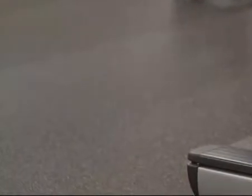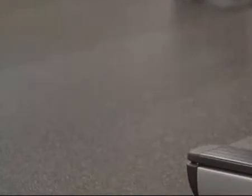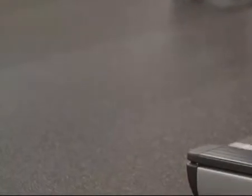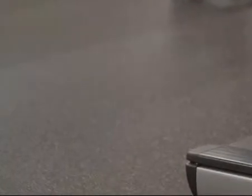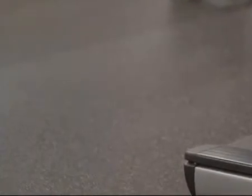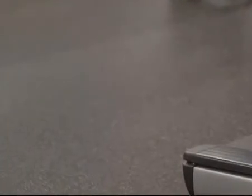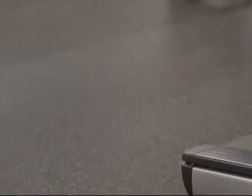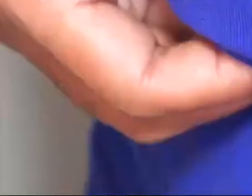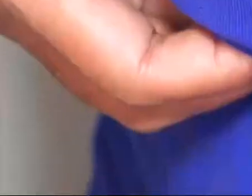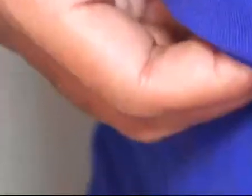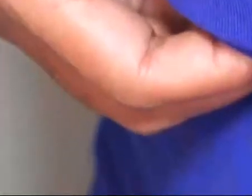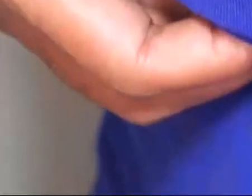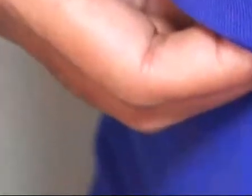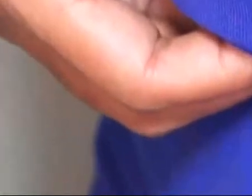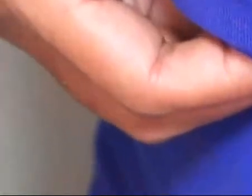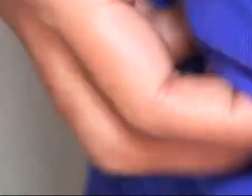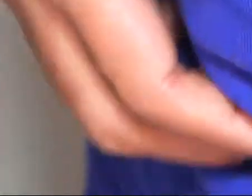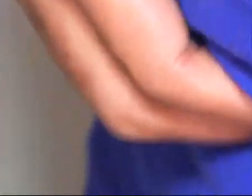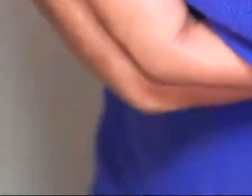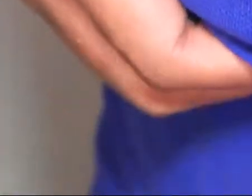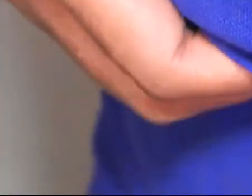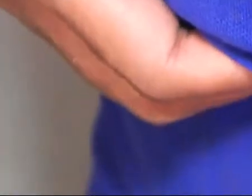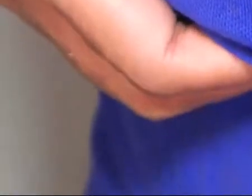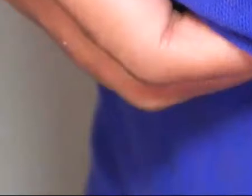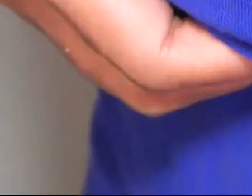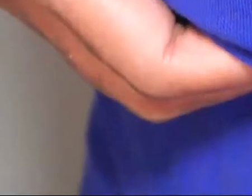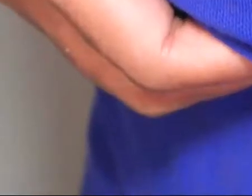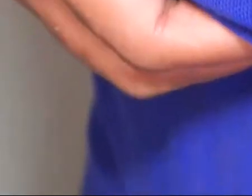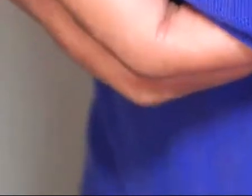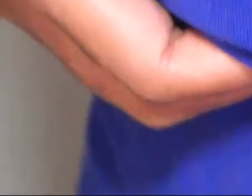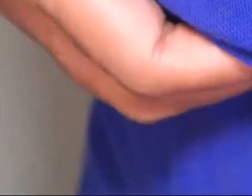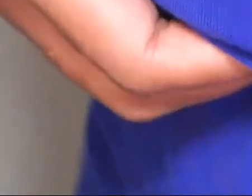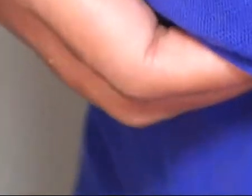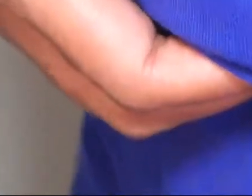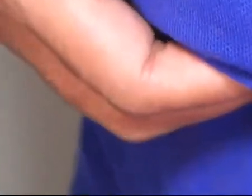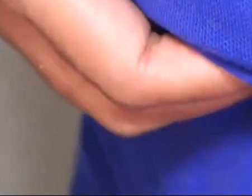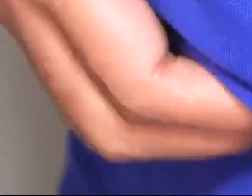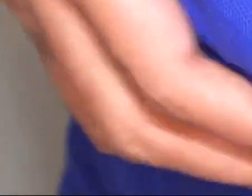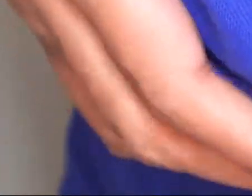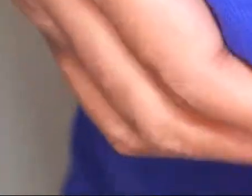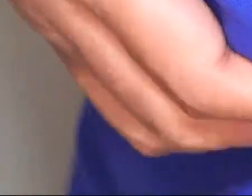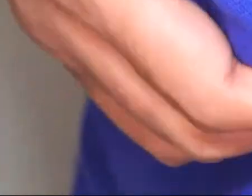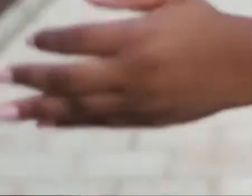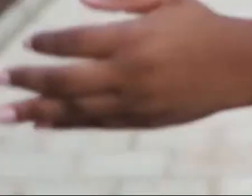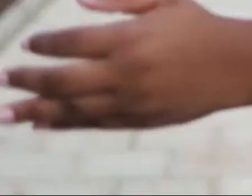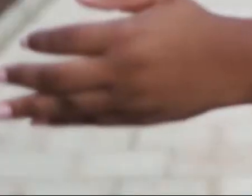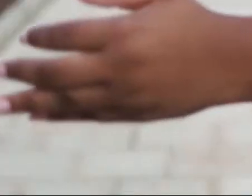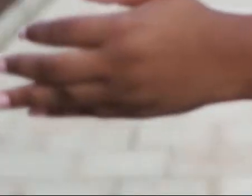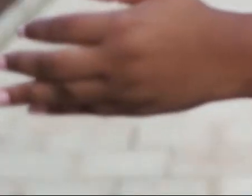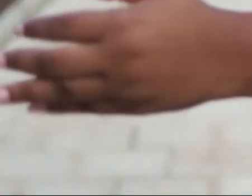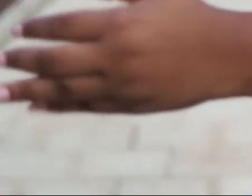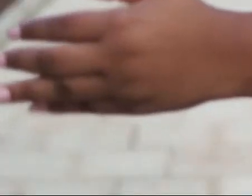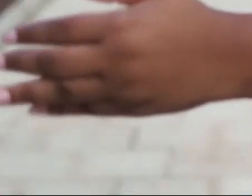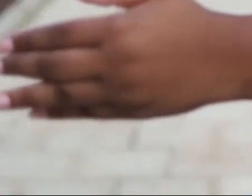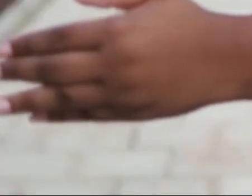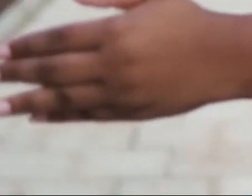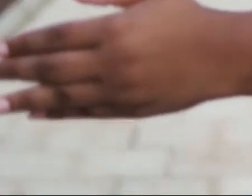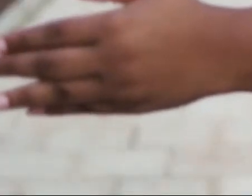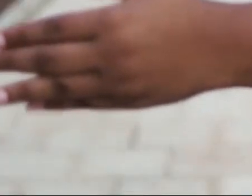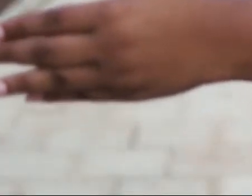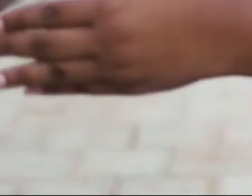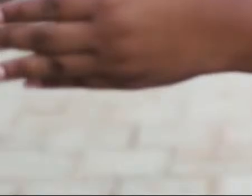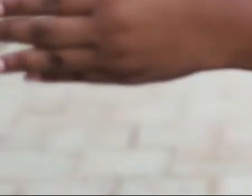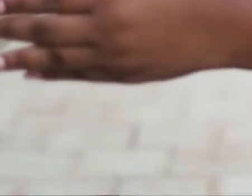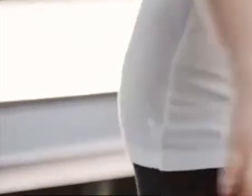indicate that 2/3 of adults in the U.S. are considered overweight or obese. While the gym is one option, some have no choice but